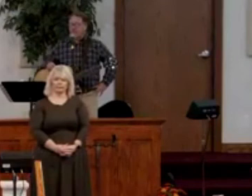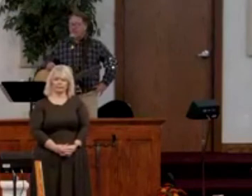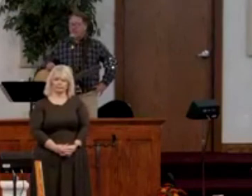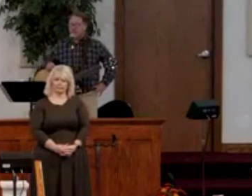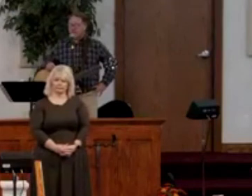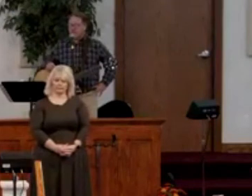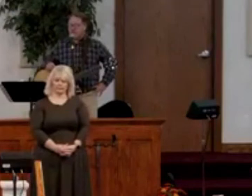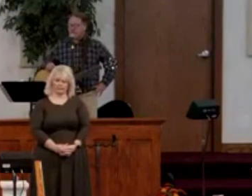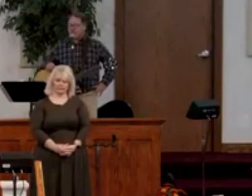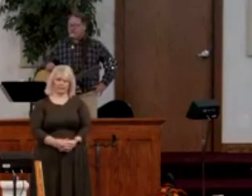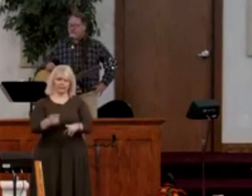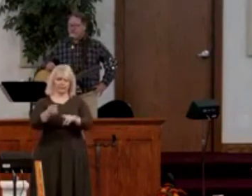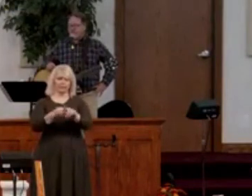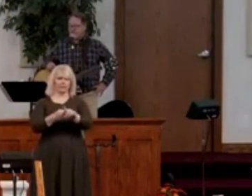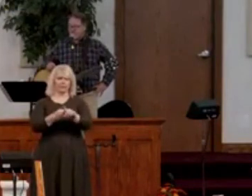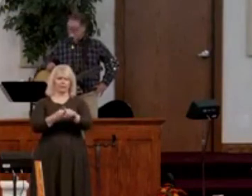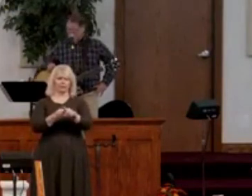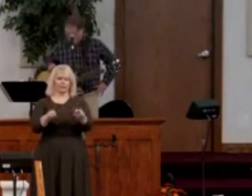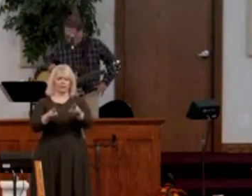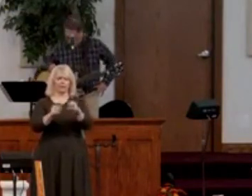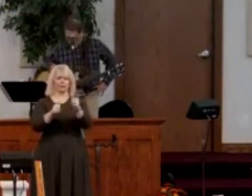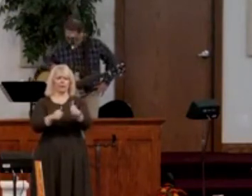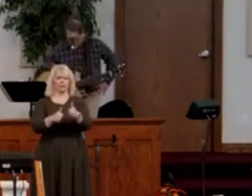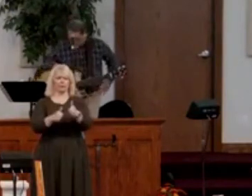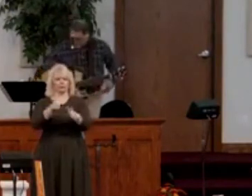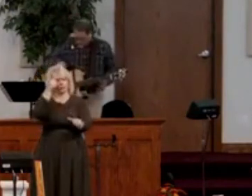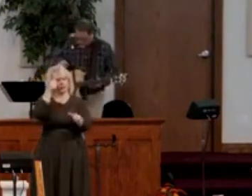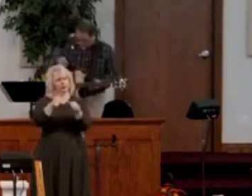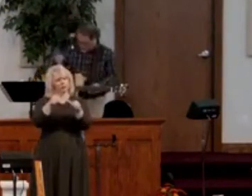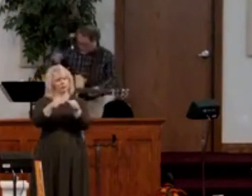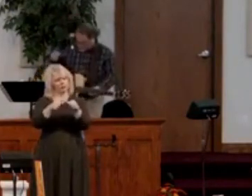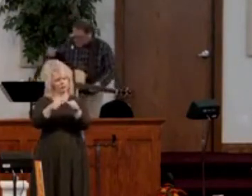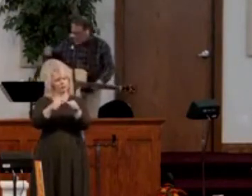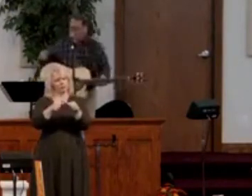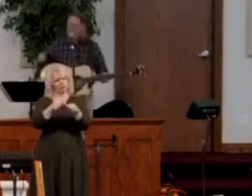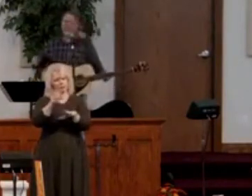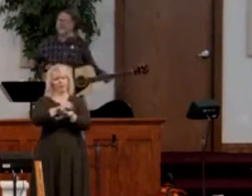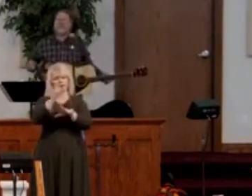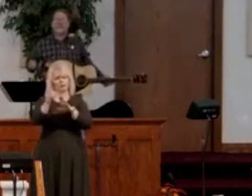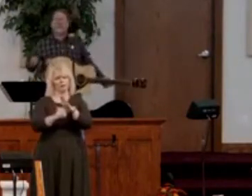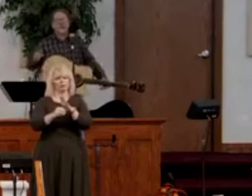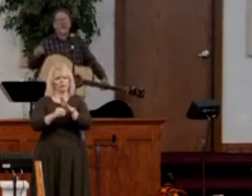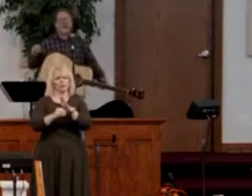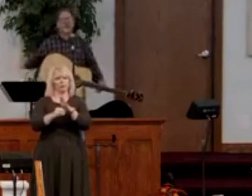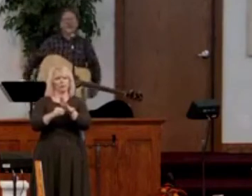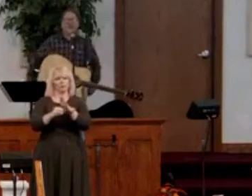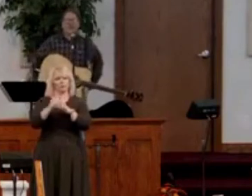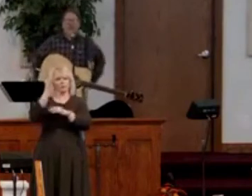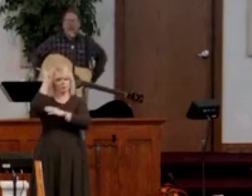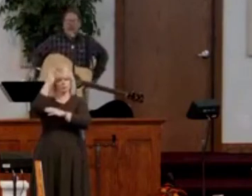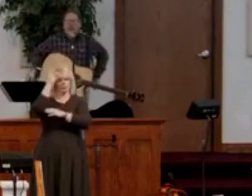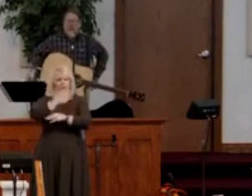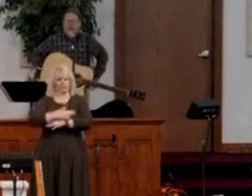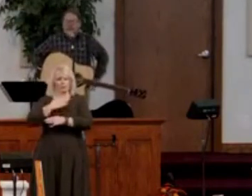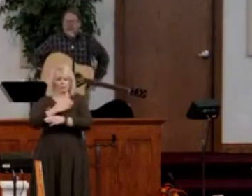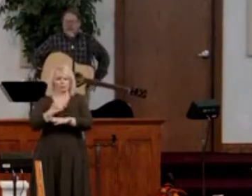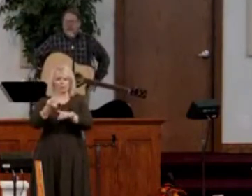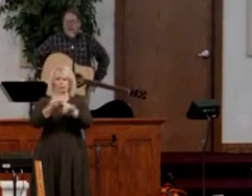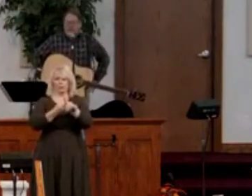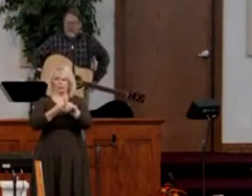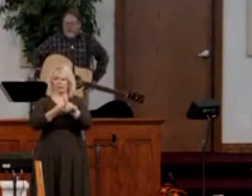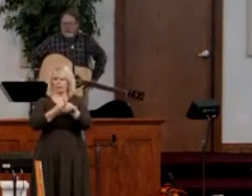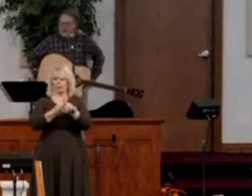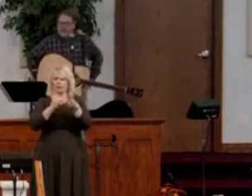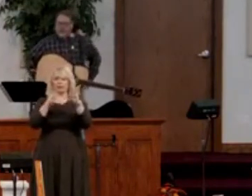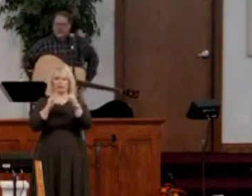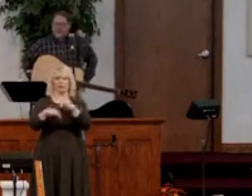Well, a month passed quickly. As you know or remember, October was Pastor Appreciation Month, and